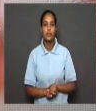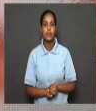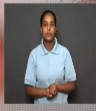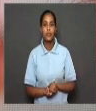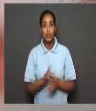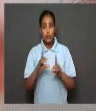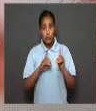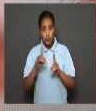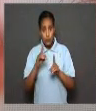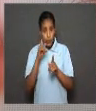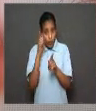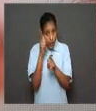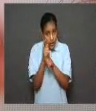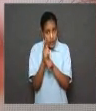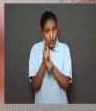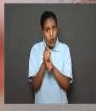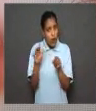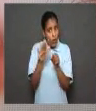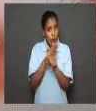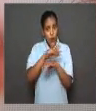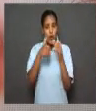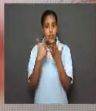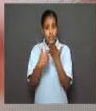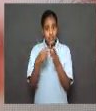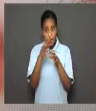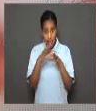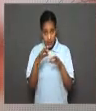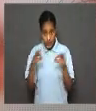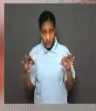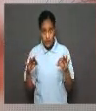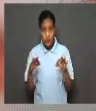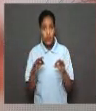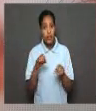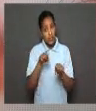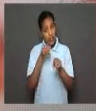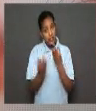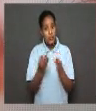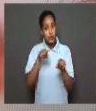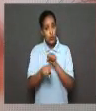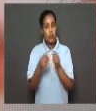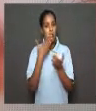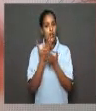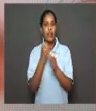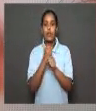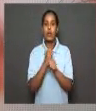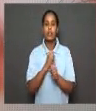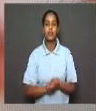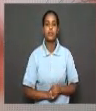Did you correctly complete all of the sentences? If so, great